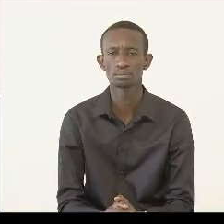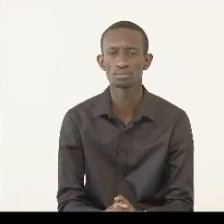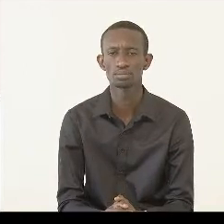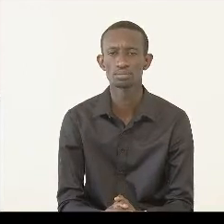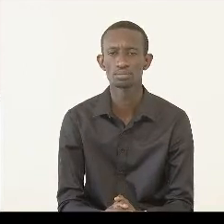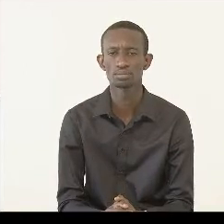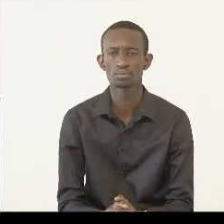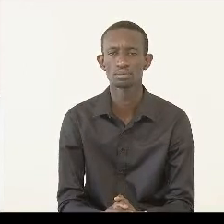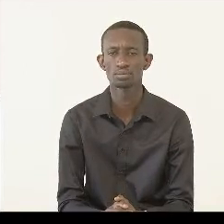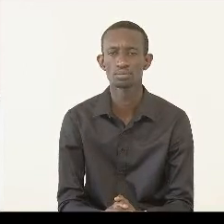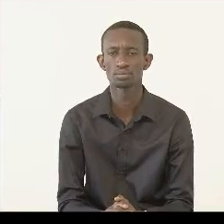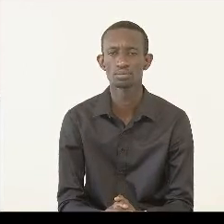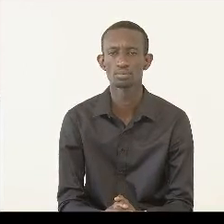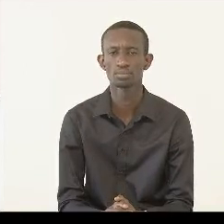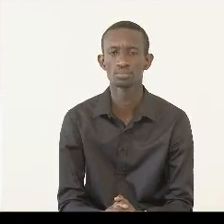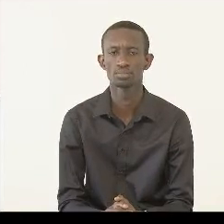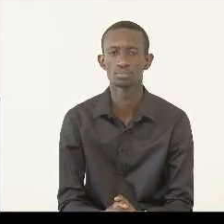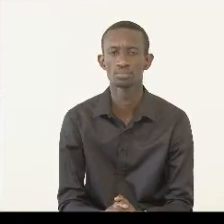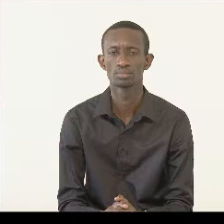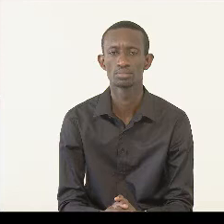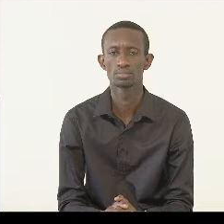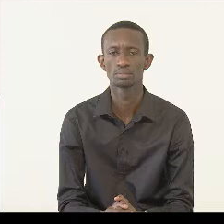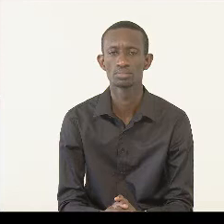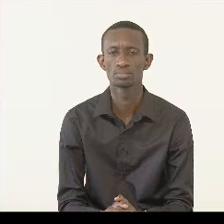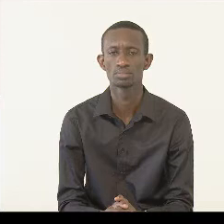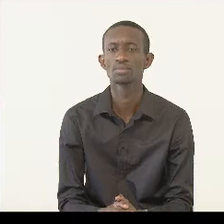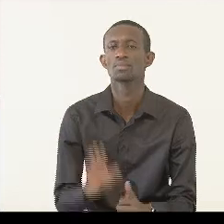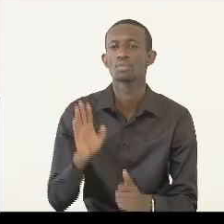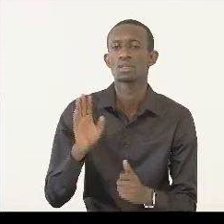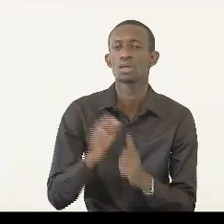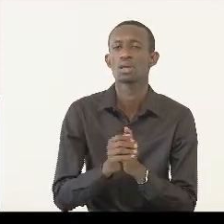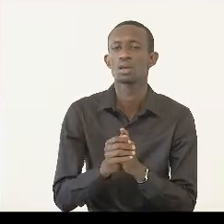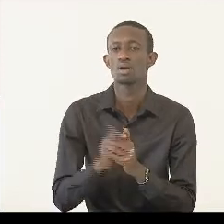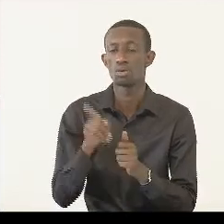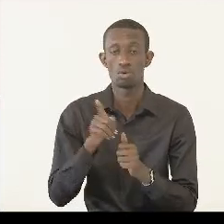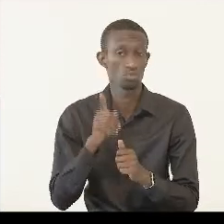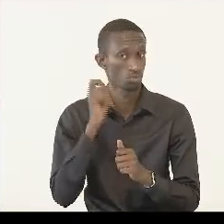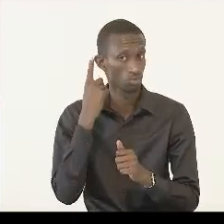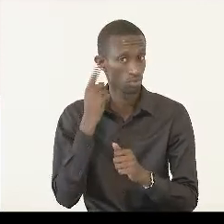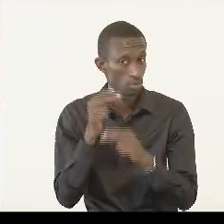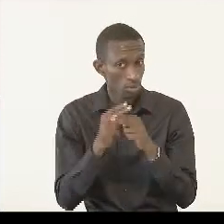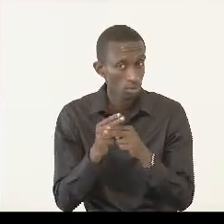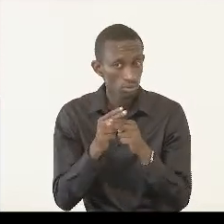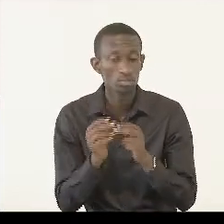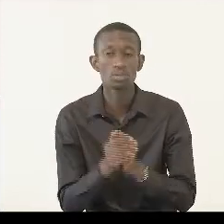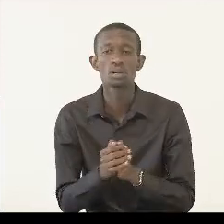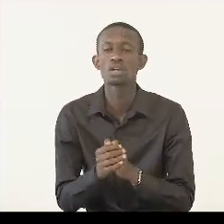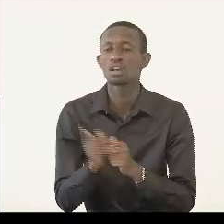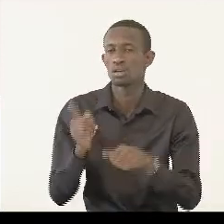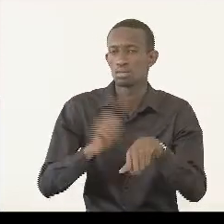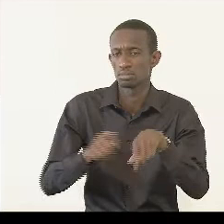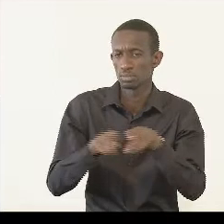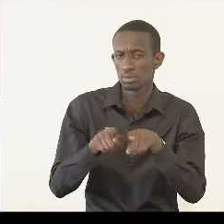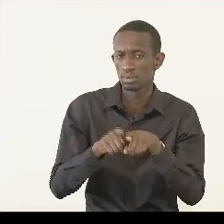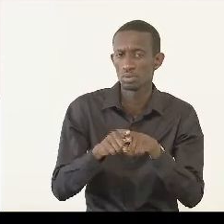Guidance is that for every multiple choice question you're given, listen to me very carefully here, as you at the same time watch